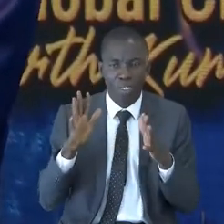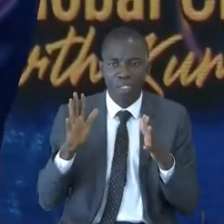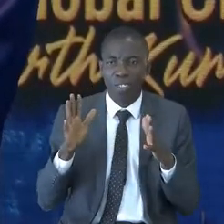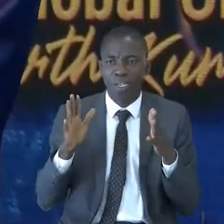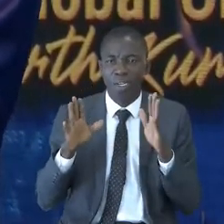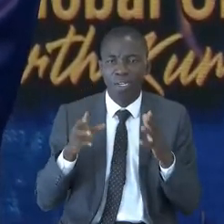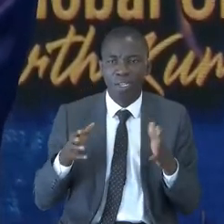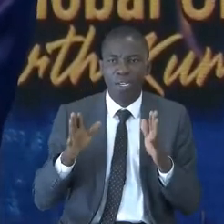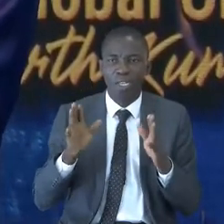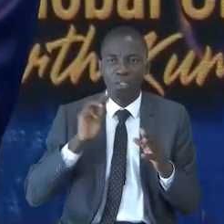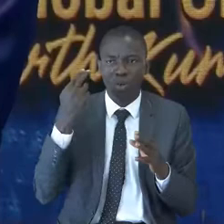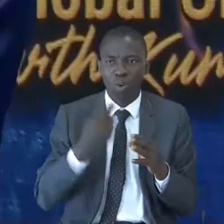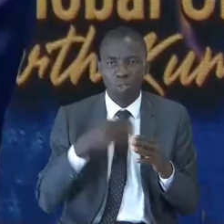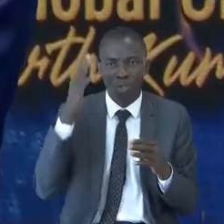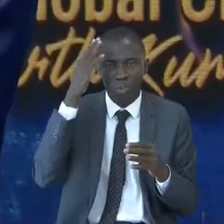please wave your flag.